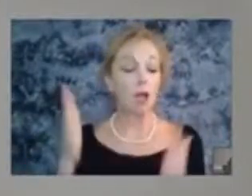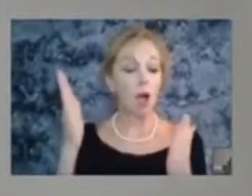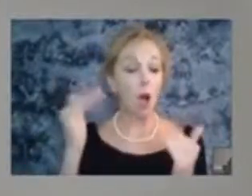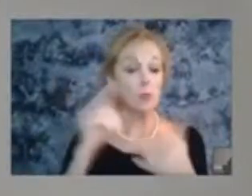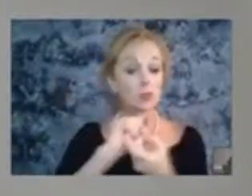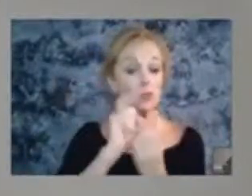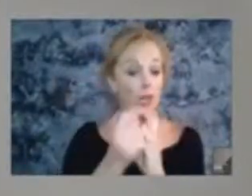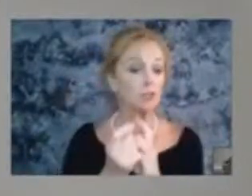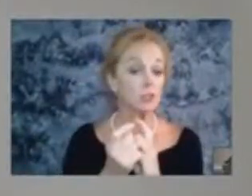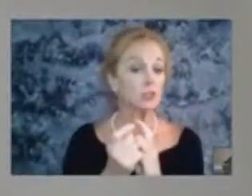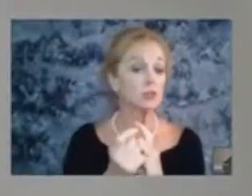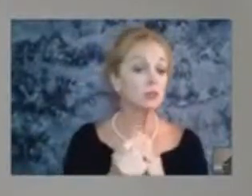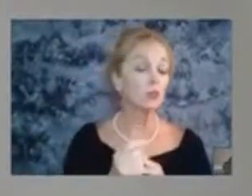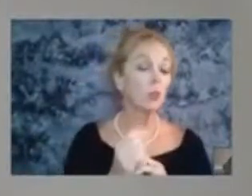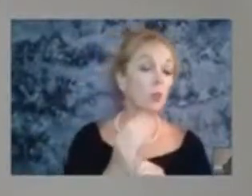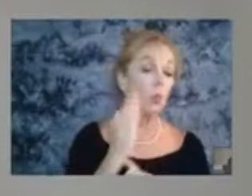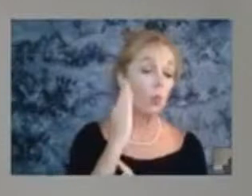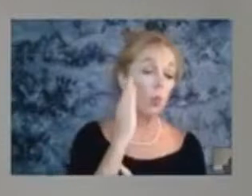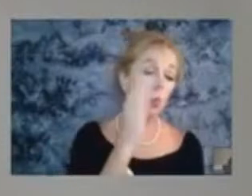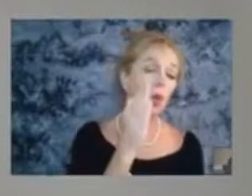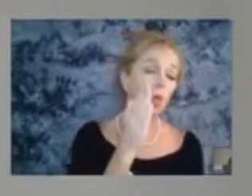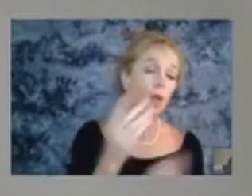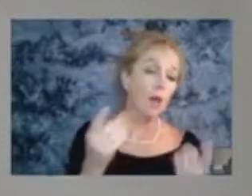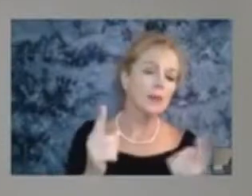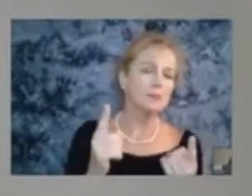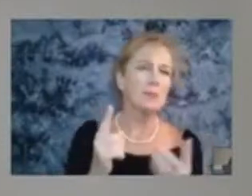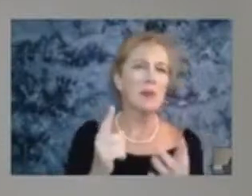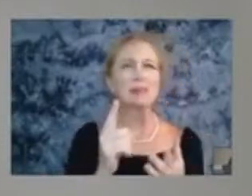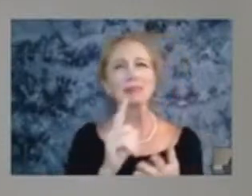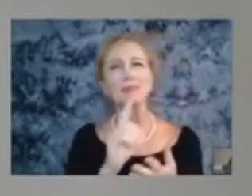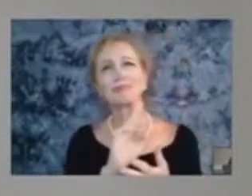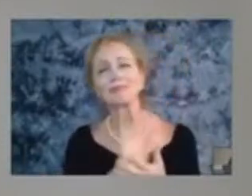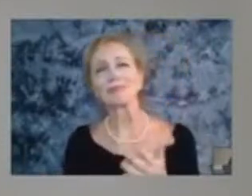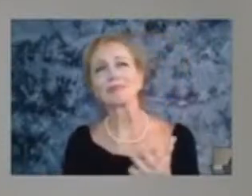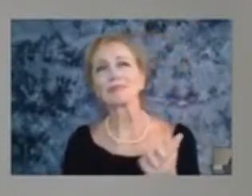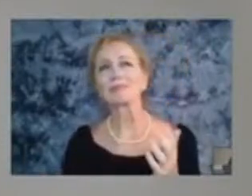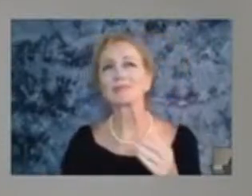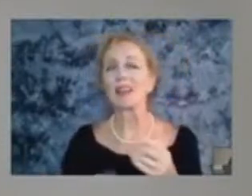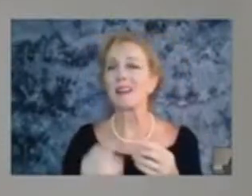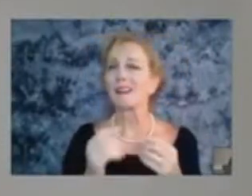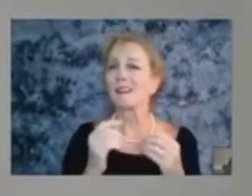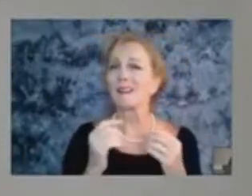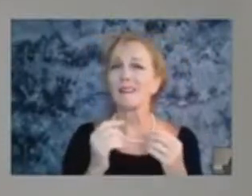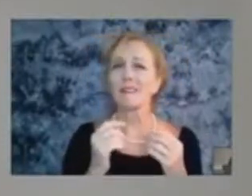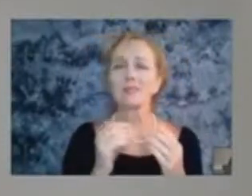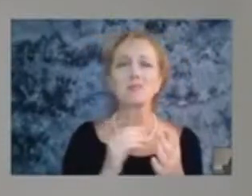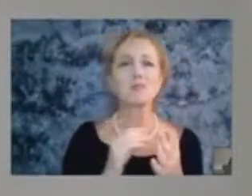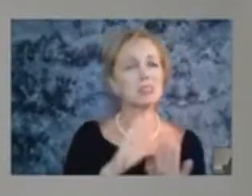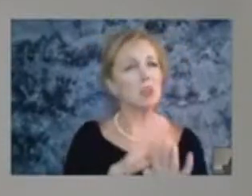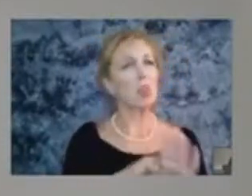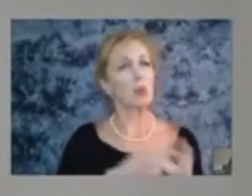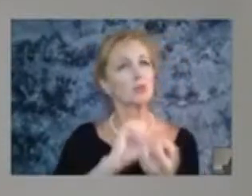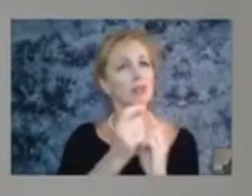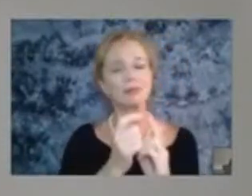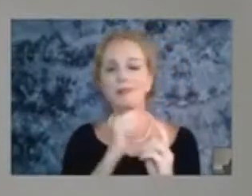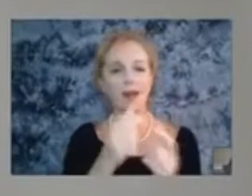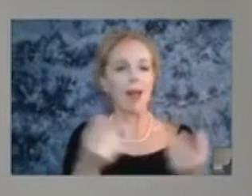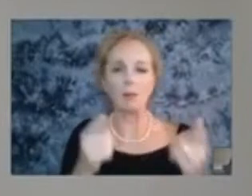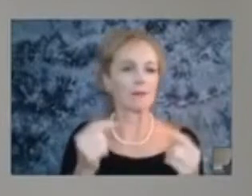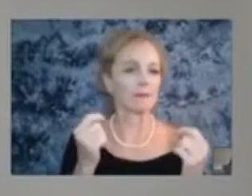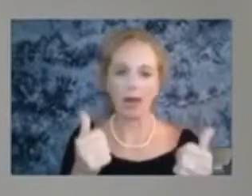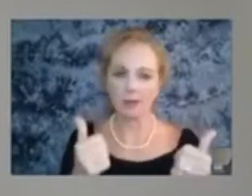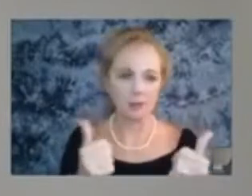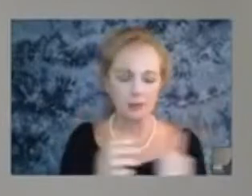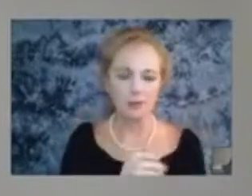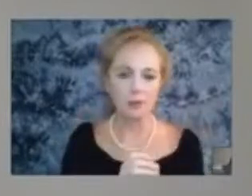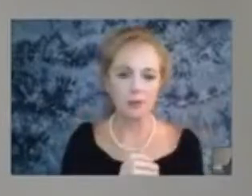slow transition over the next week, but it shouldn't be a hard pivot. I don't want anybody to have a misguided expectation that they're going to walk into a